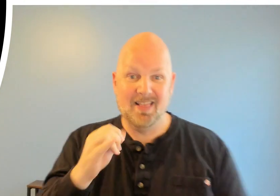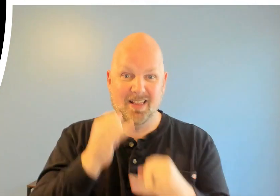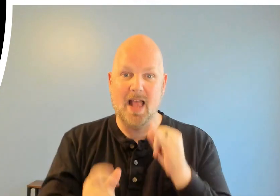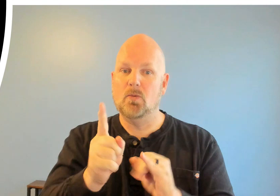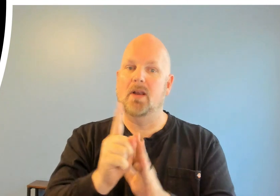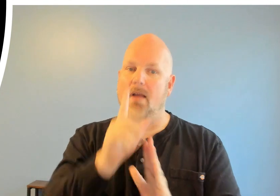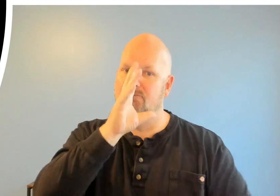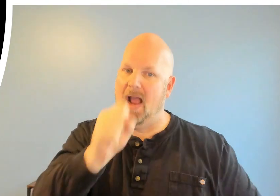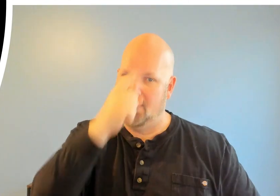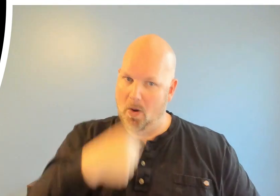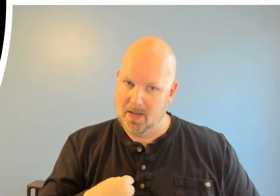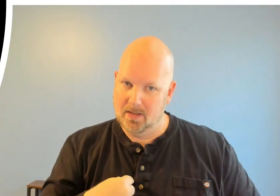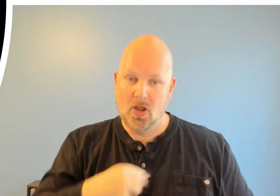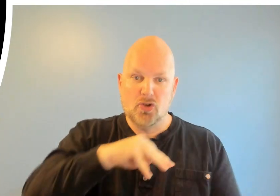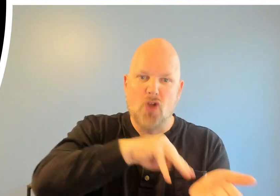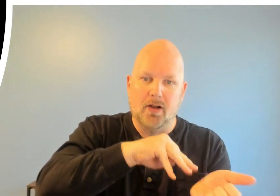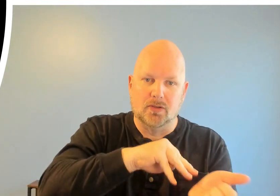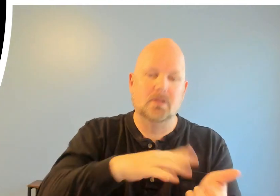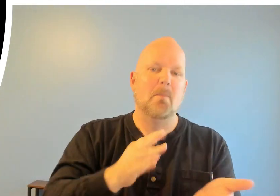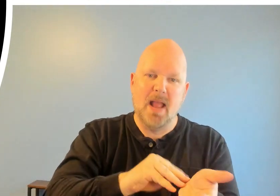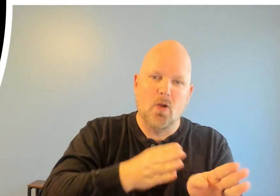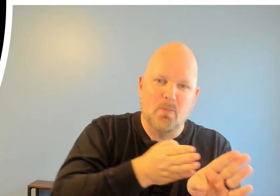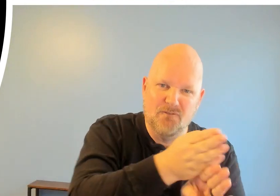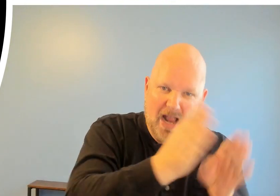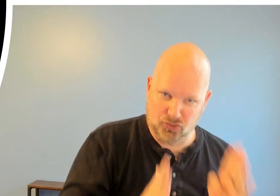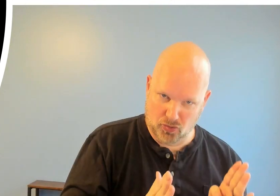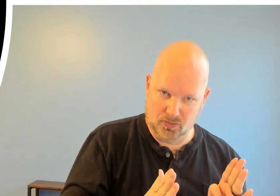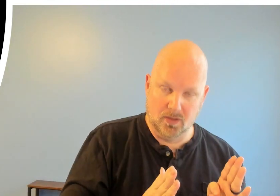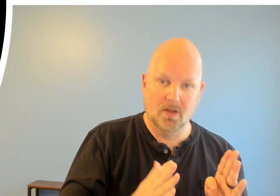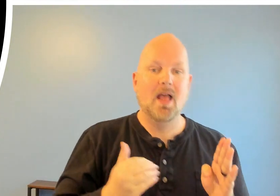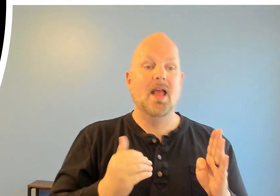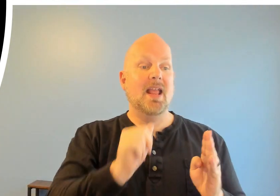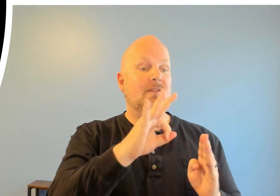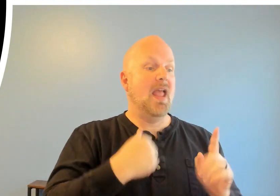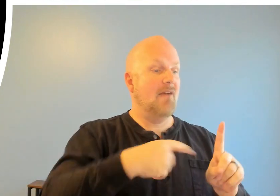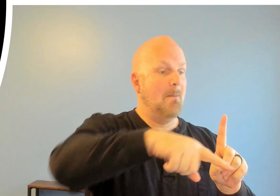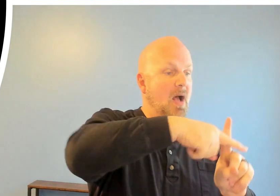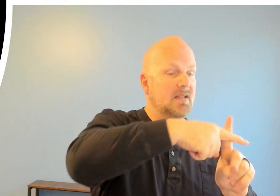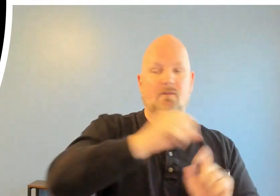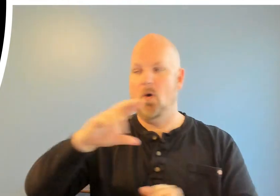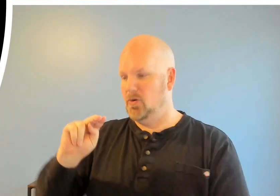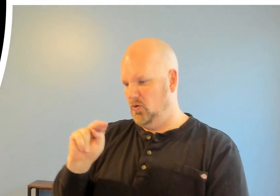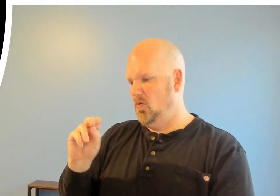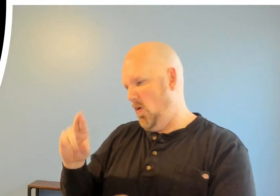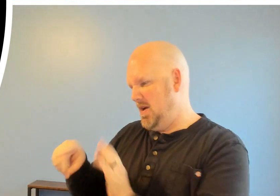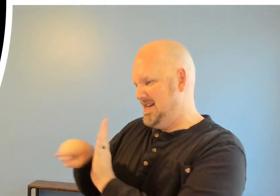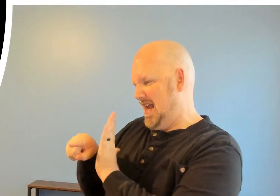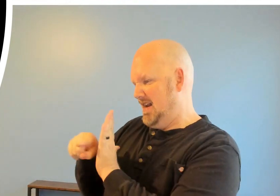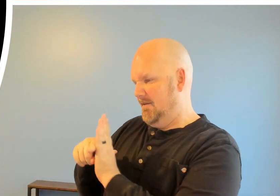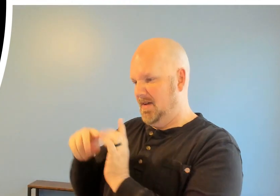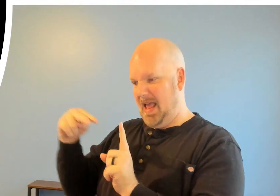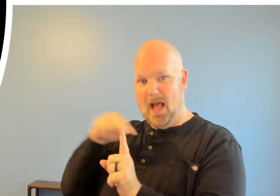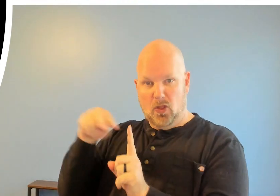last one I find really fascinating. Doctors, medical professionals who had a positive versus a neutral and